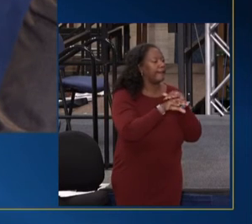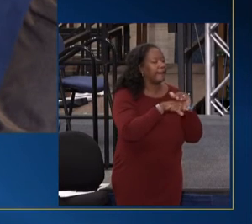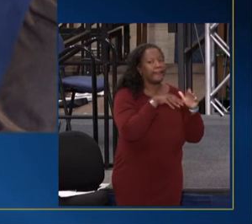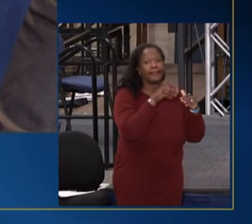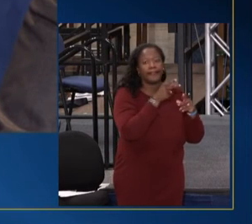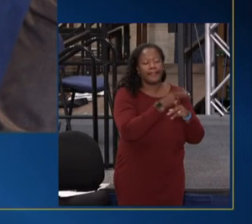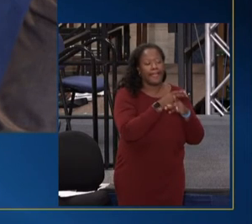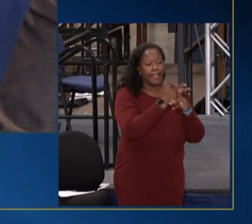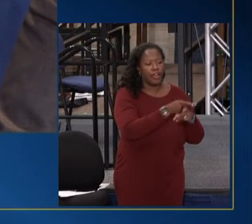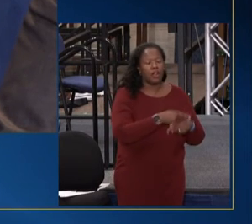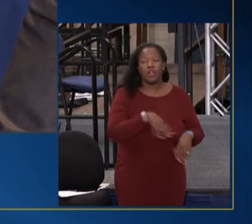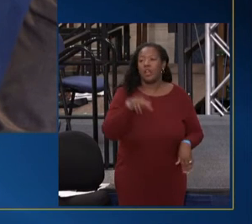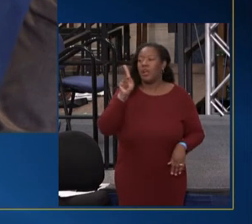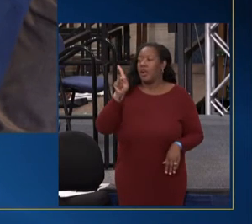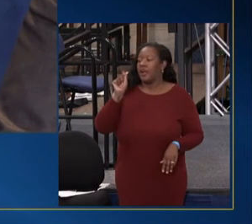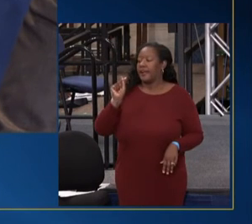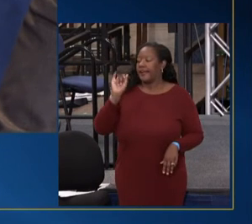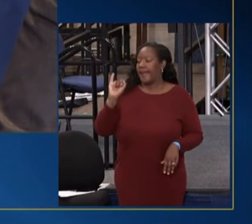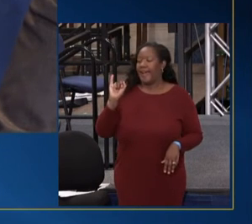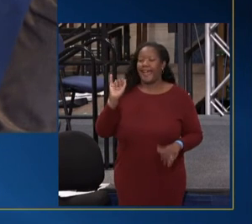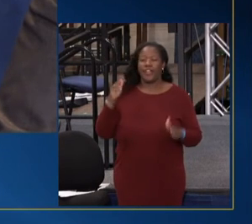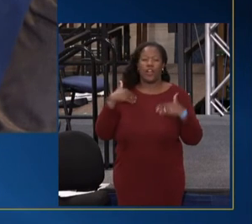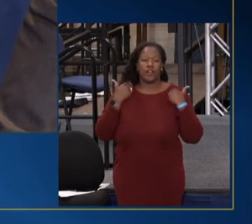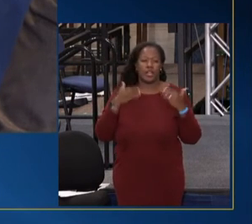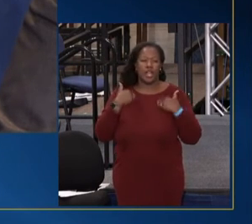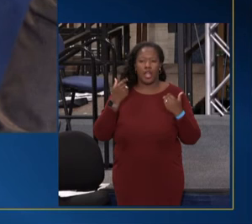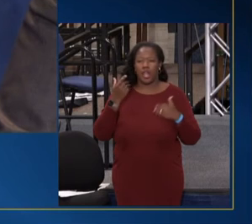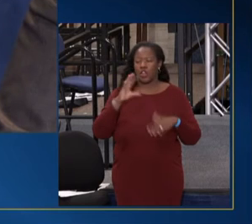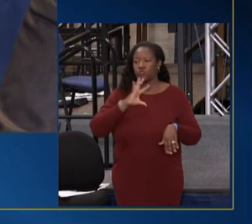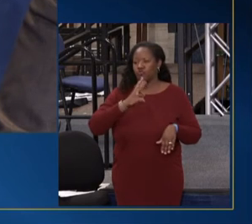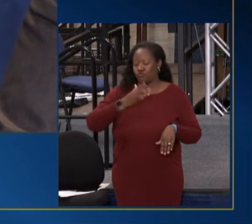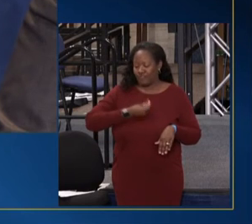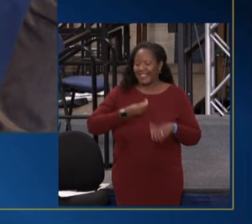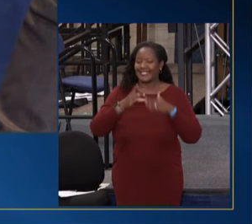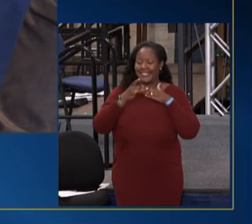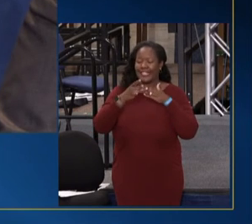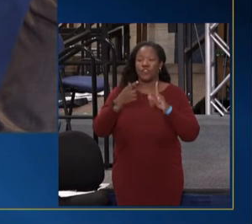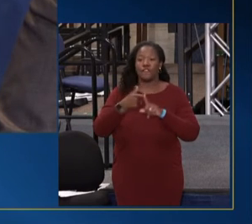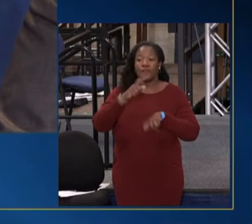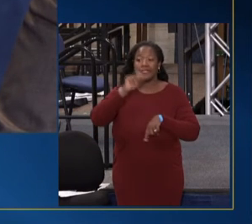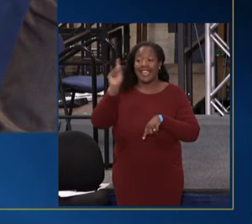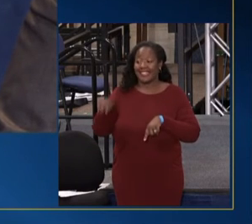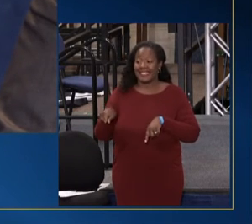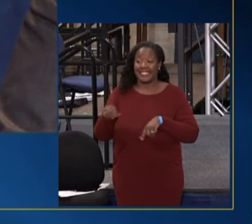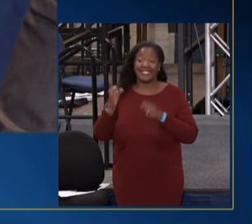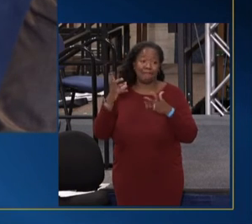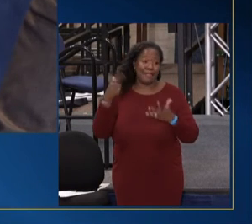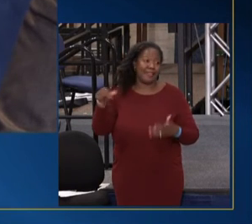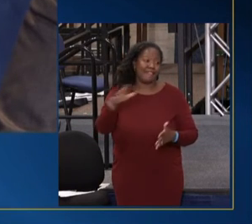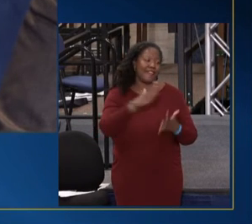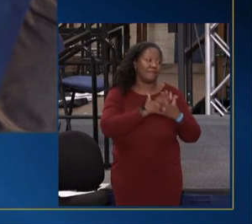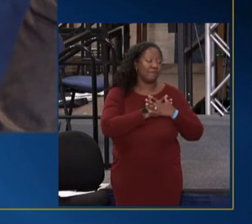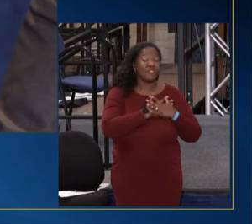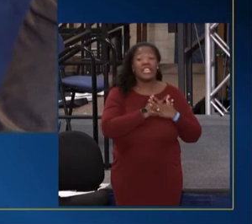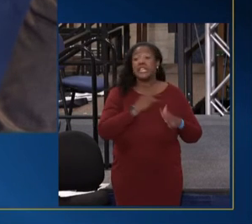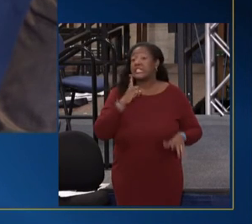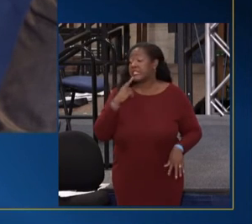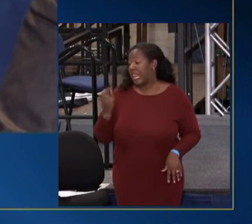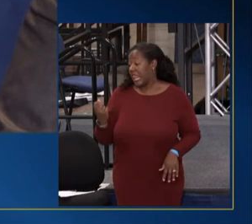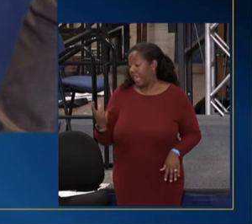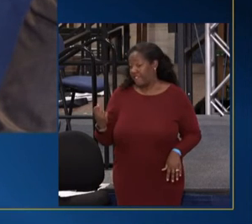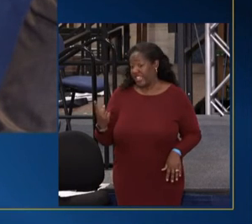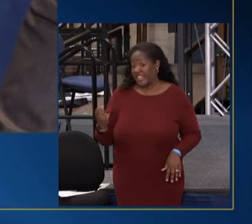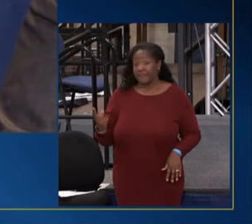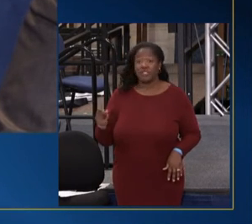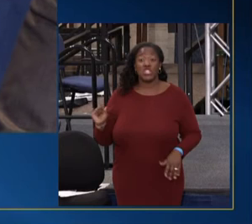of Kai, our young trans leader from Texas, who stole many of our hearts. She's 11 years old, I believe. She's been